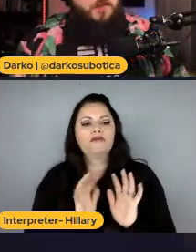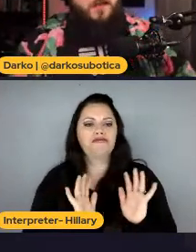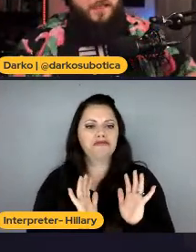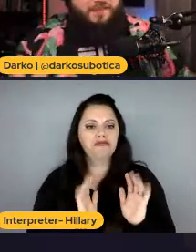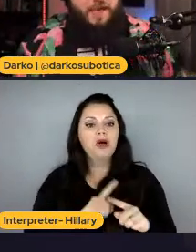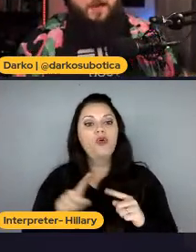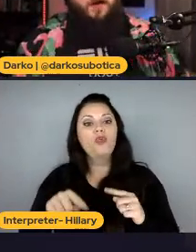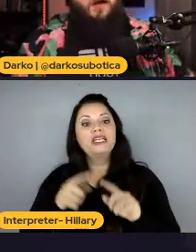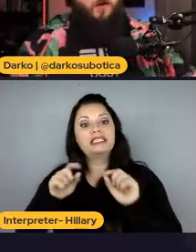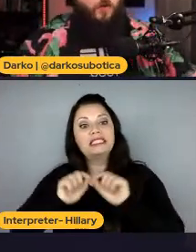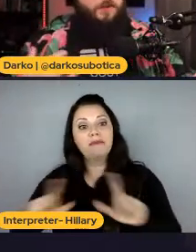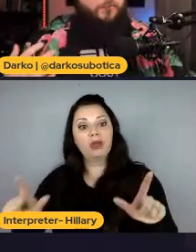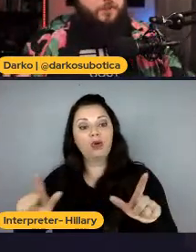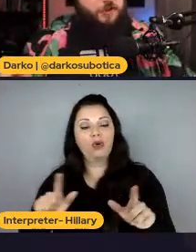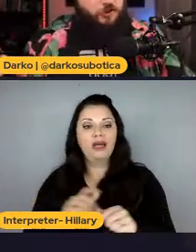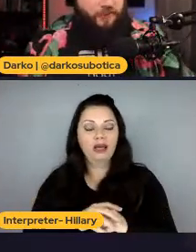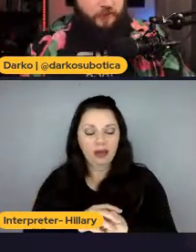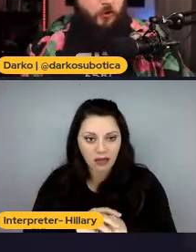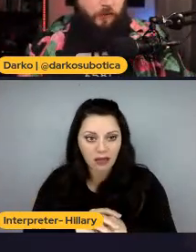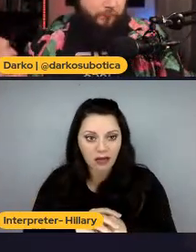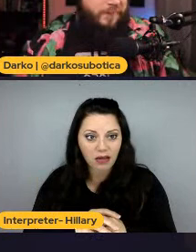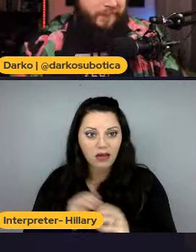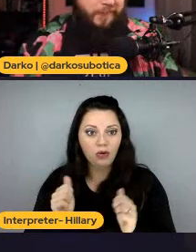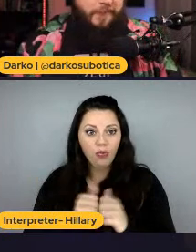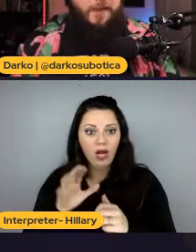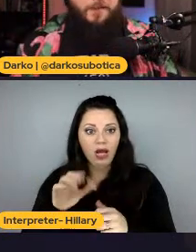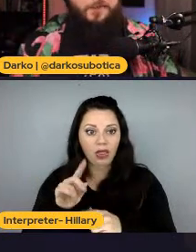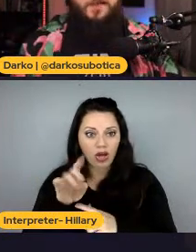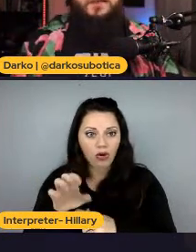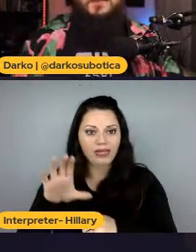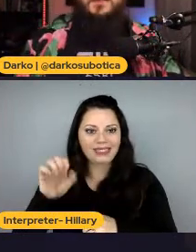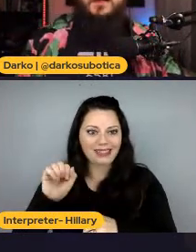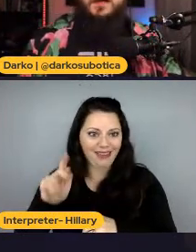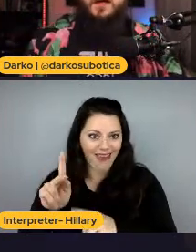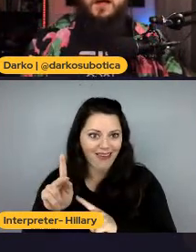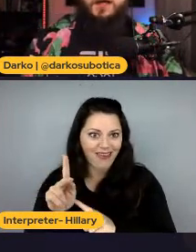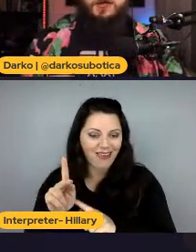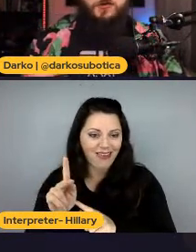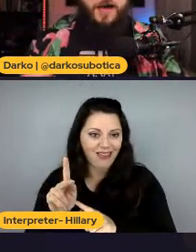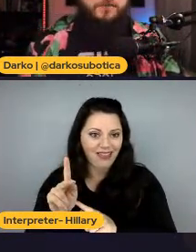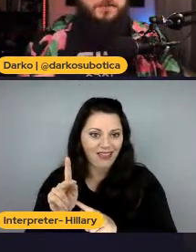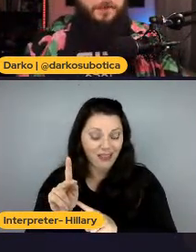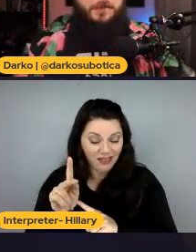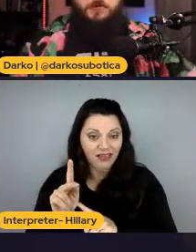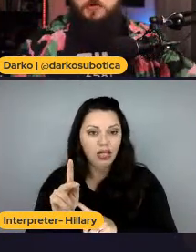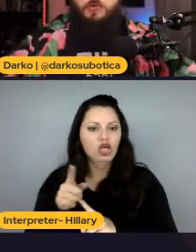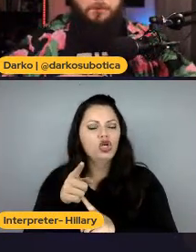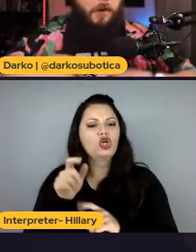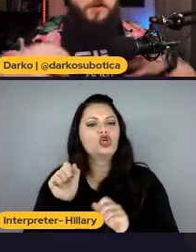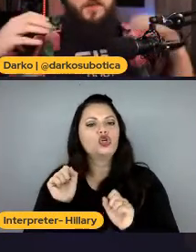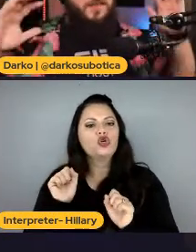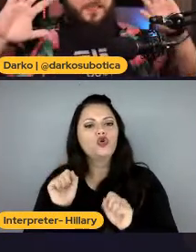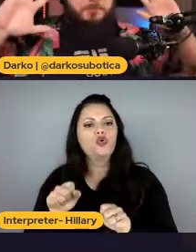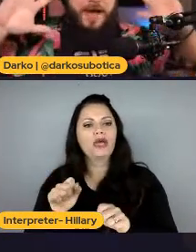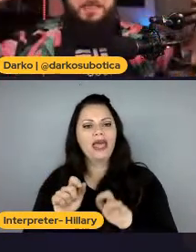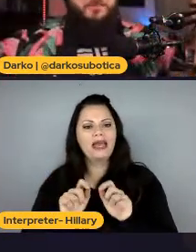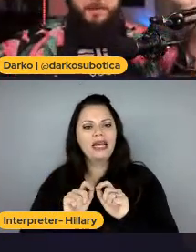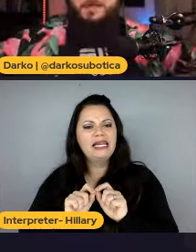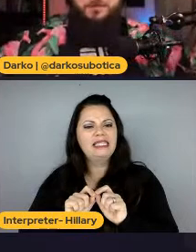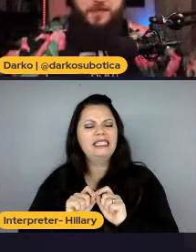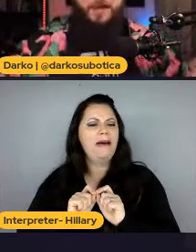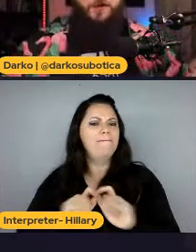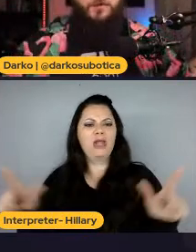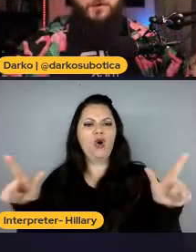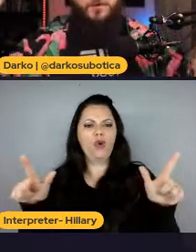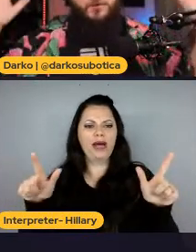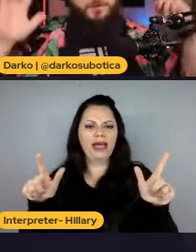you deploy things at scale with infrastructure as code, CDK in this case, you have the ability to deploy things at